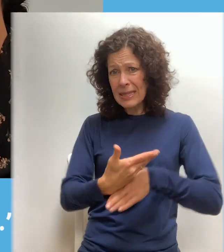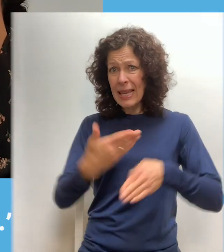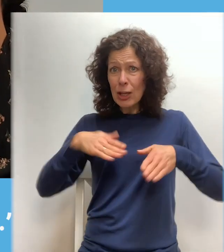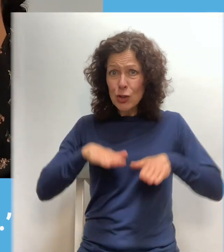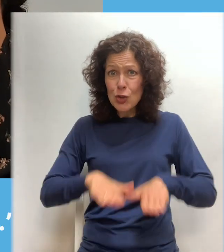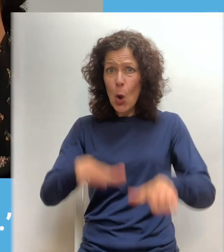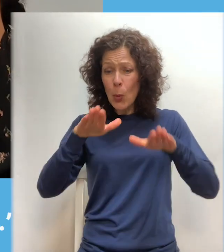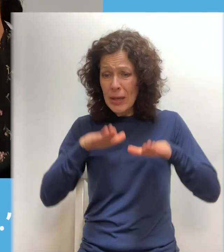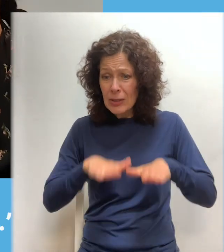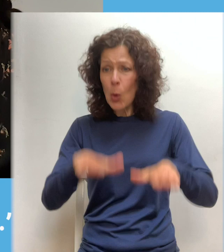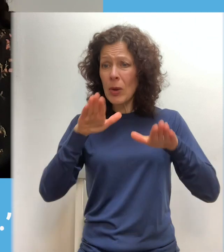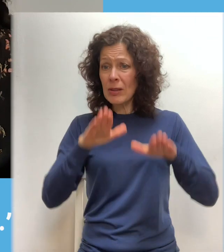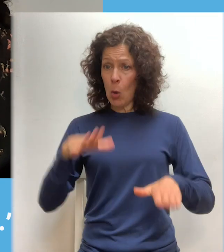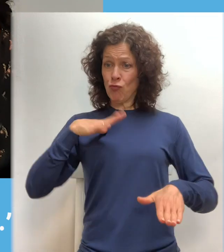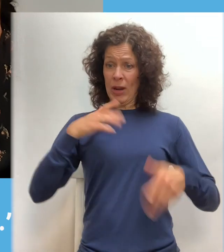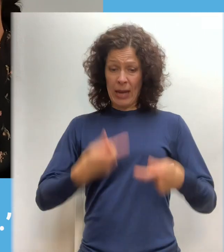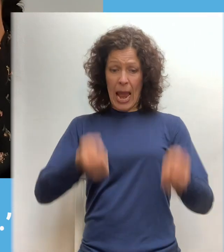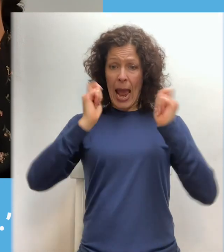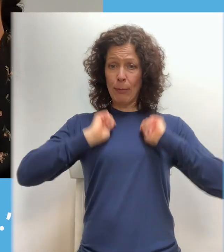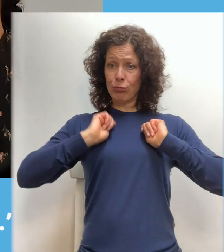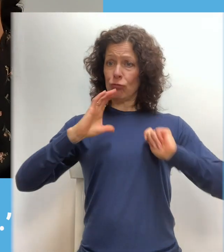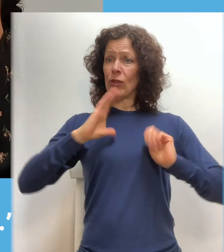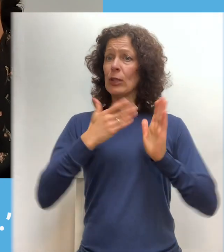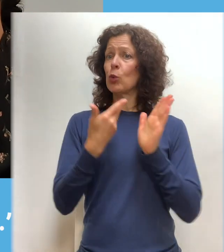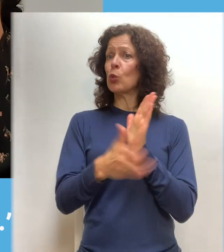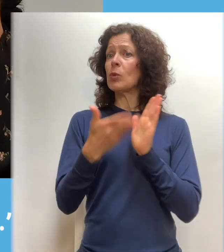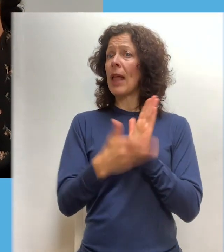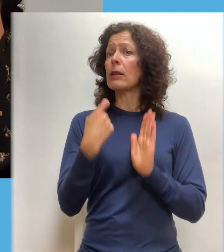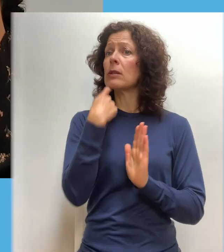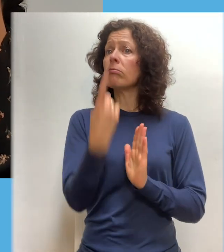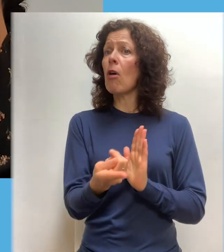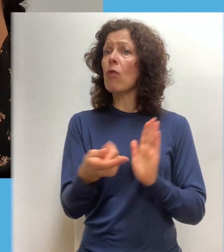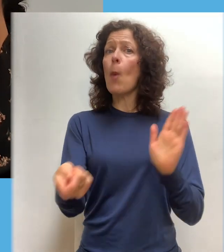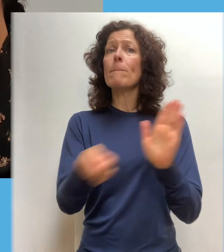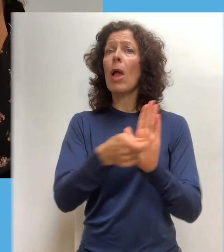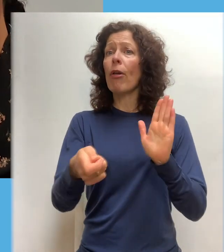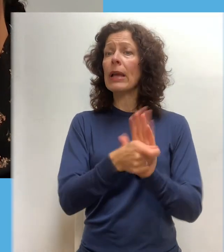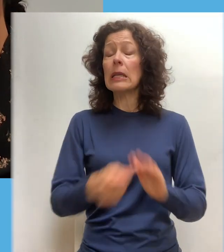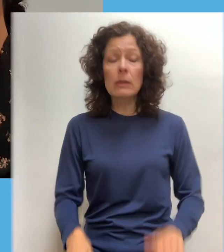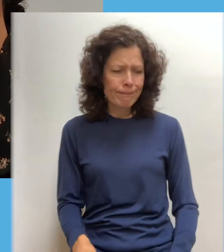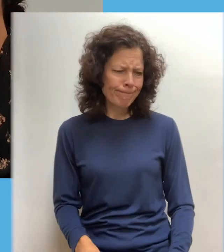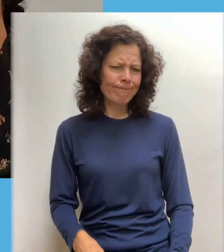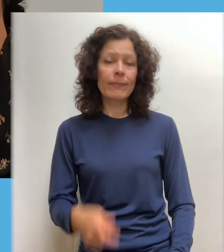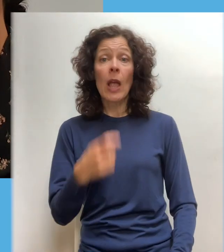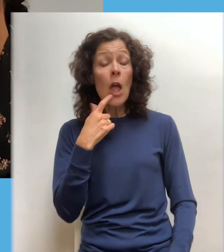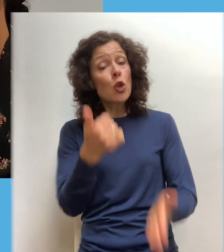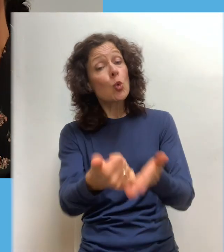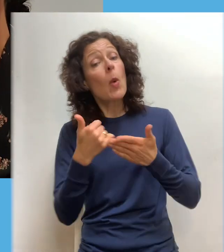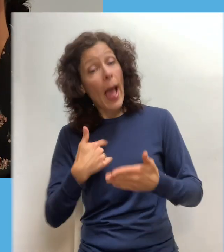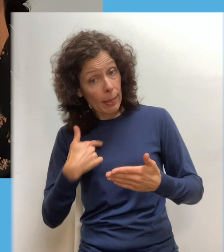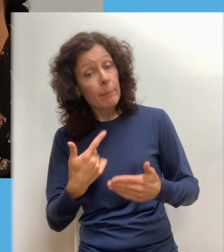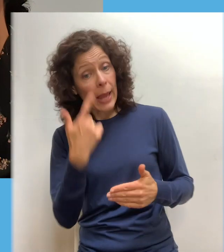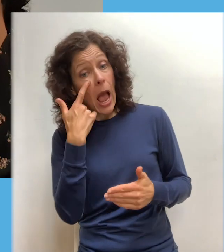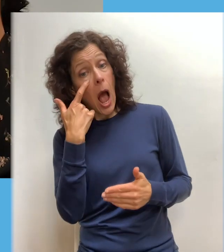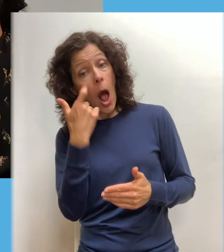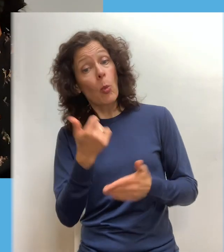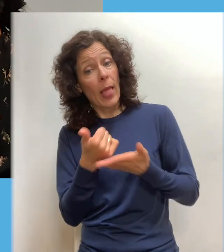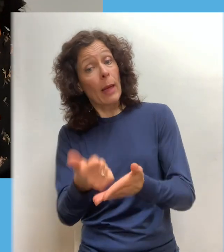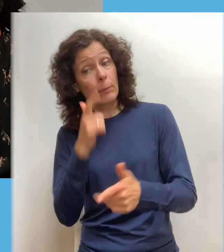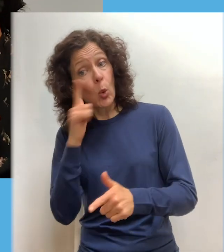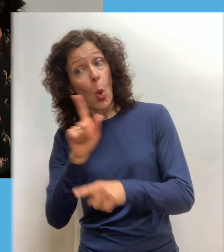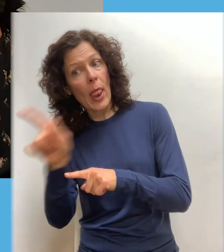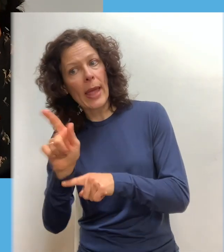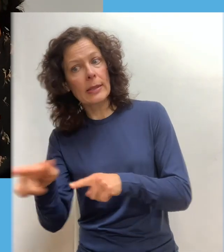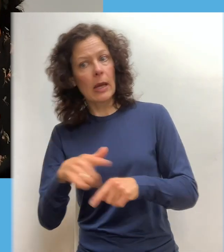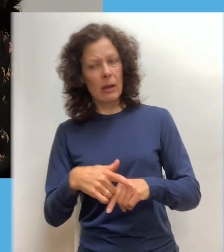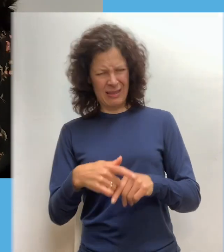can help me, I might have time to look." The sewing was fiddly and he needed a lot of patience.